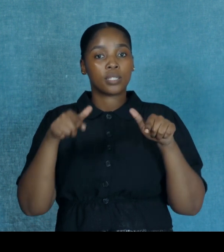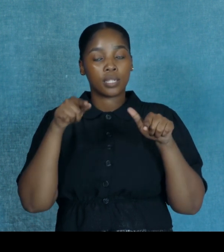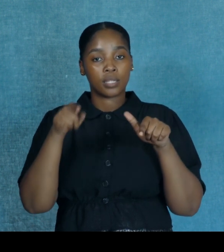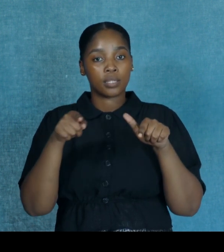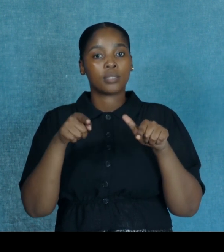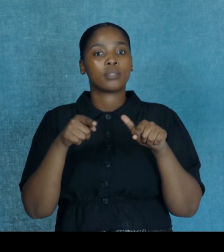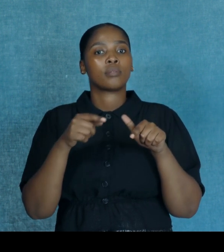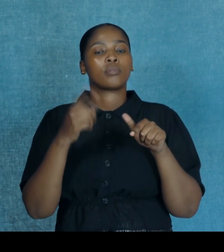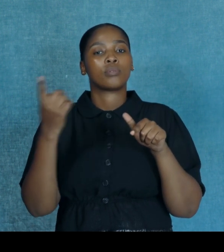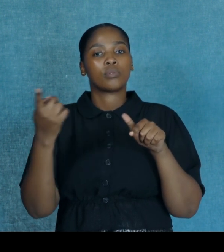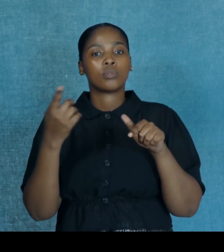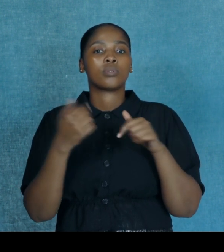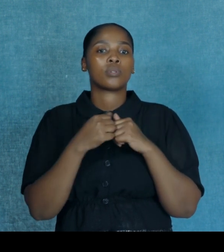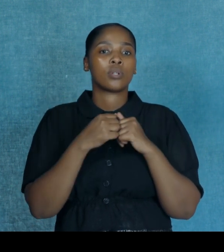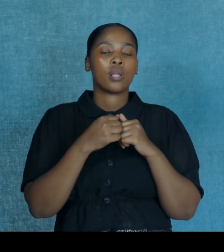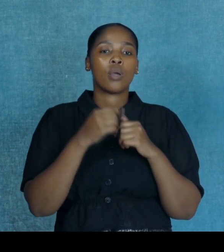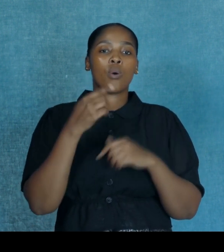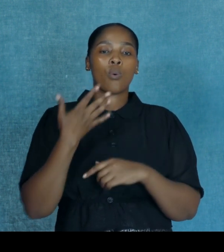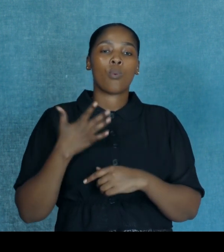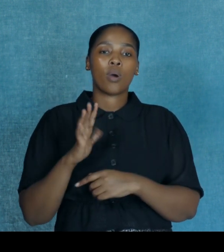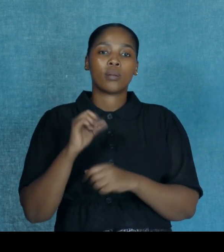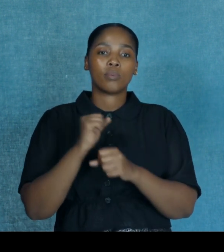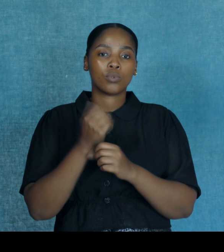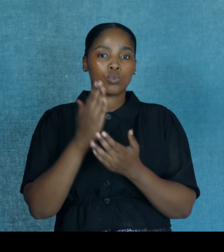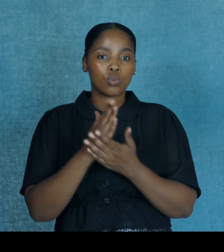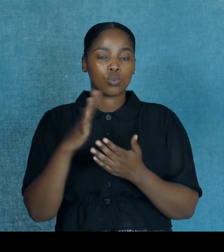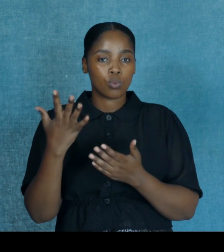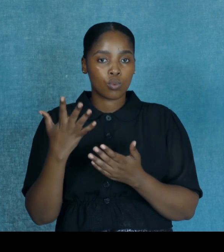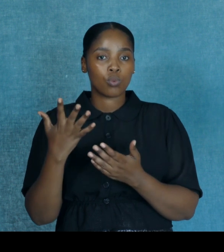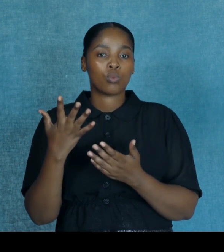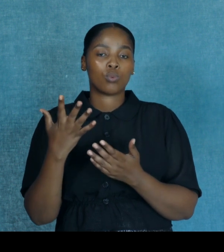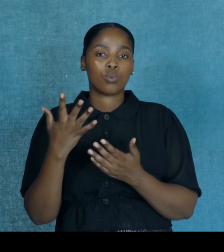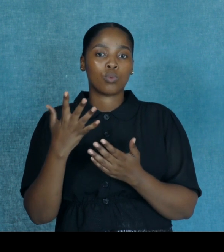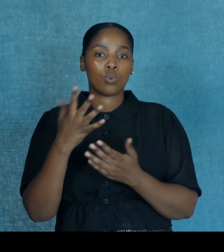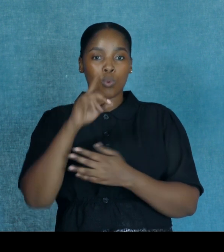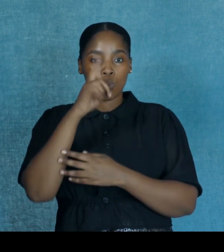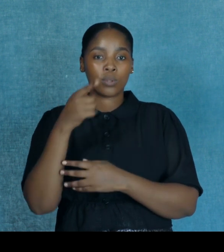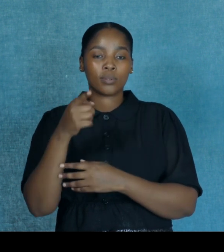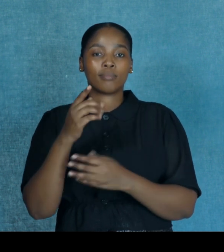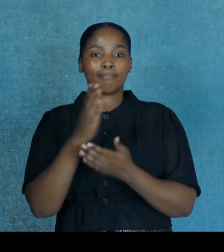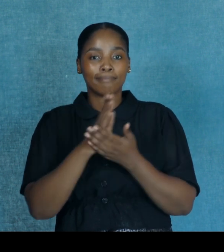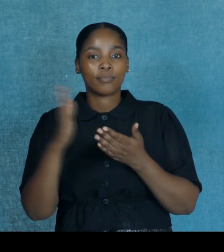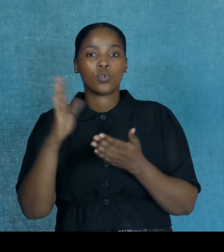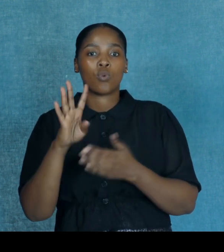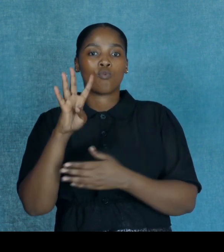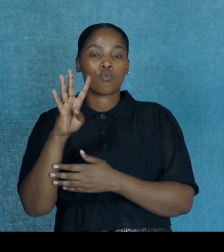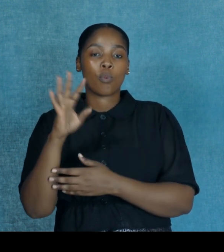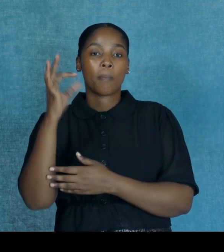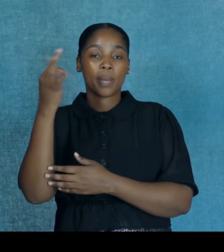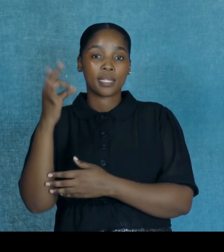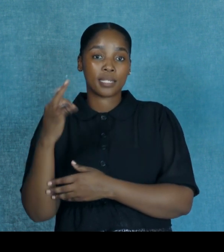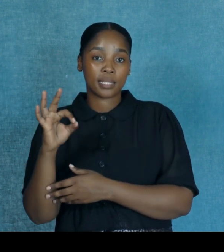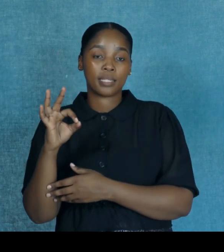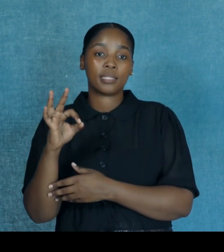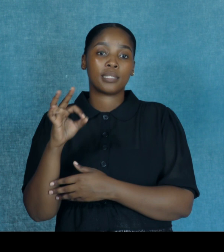private sectors are still falling well short of the stipulated 2 to 4% employment equity target for